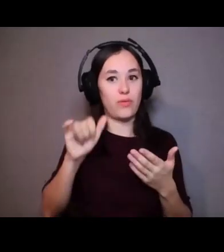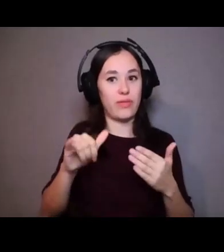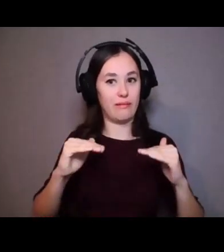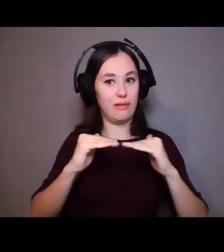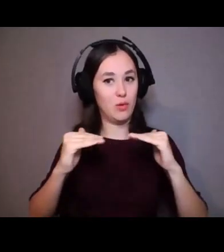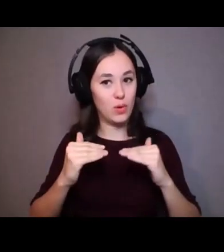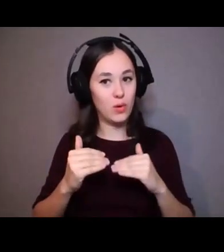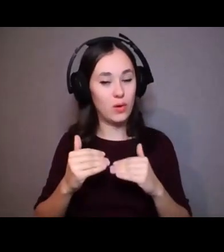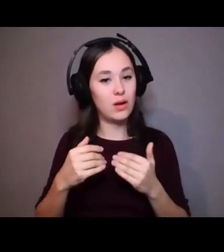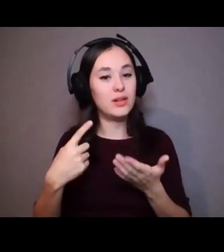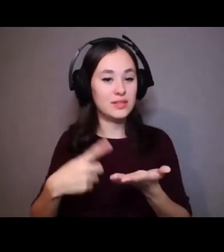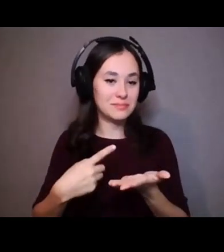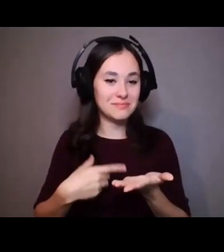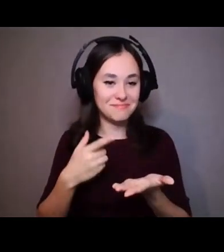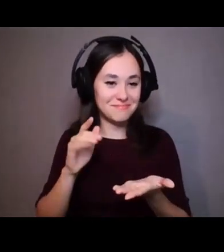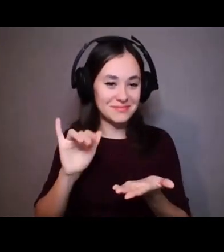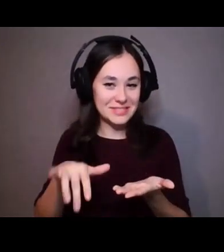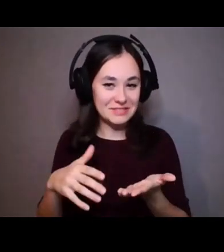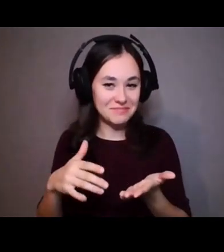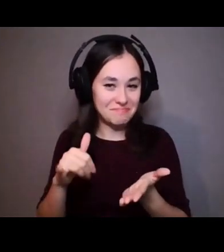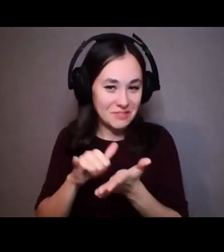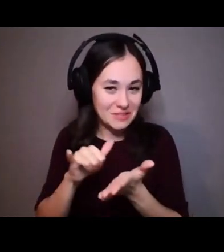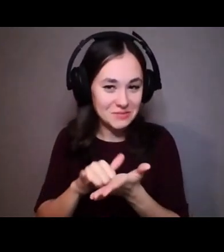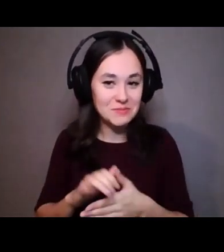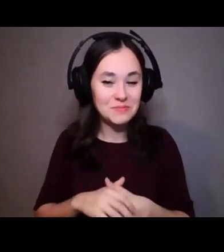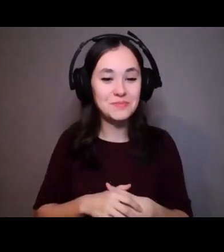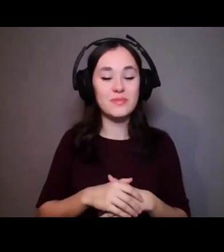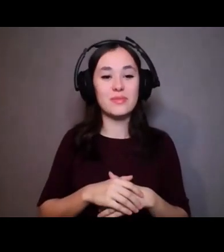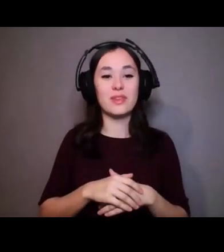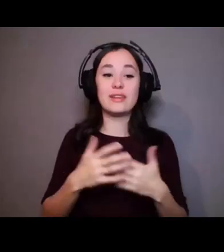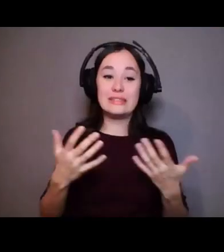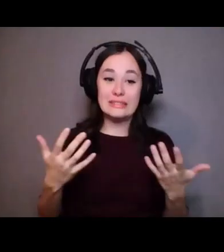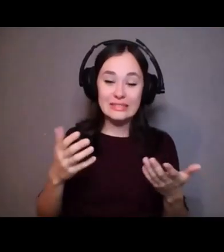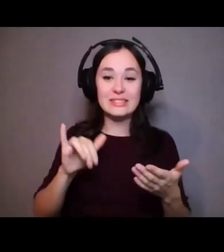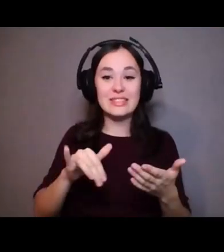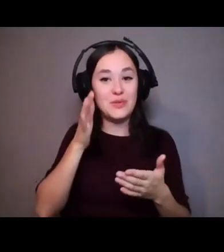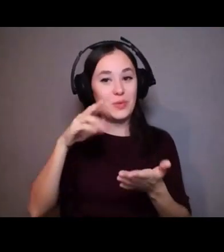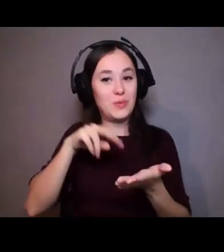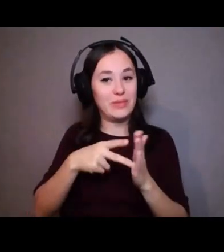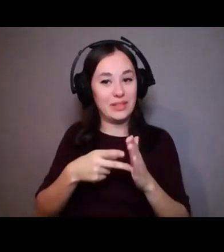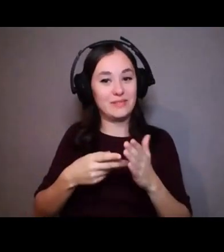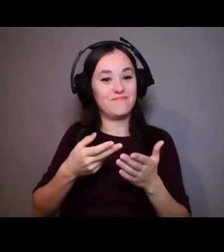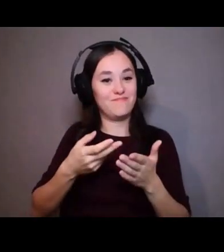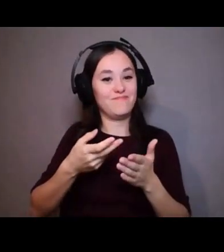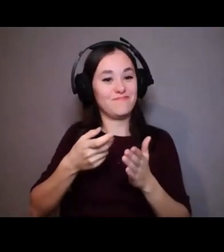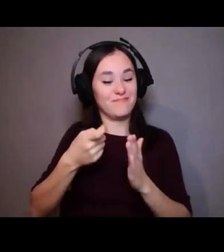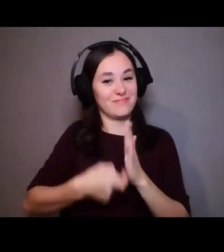little bit of a fantasy, results in a state expenditure increase of more than 10%.